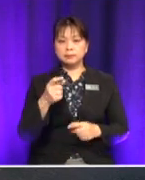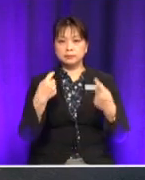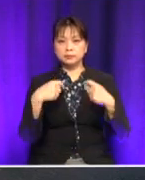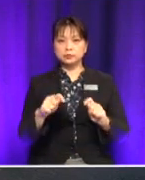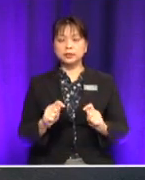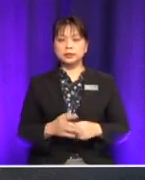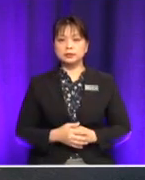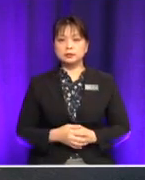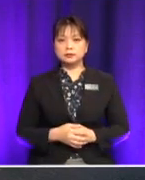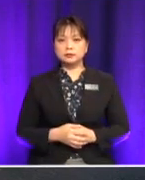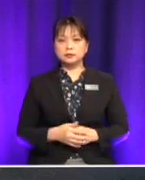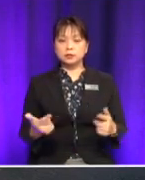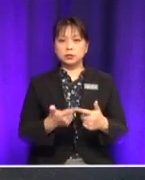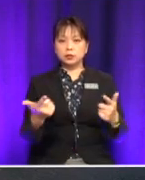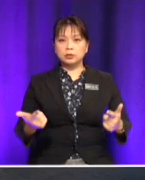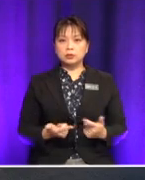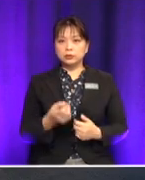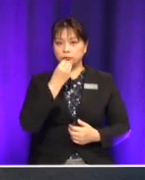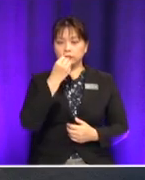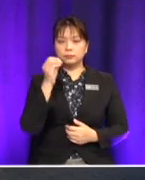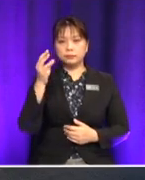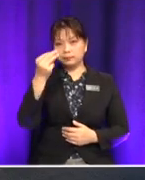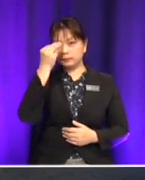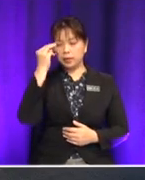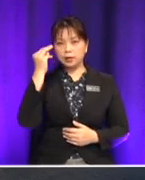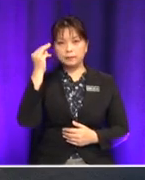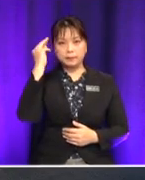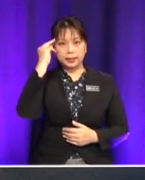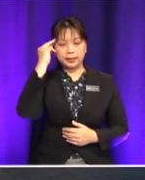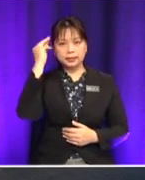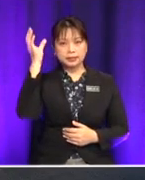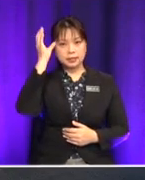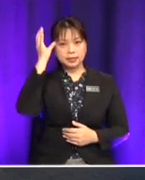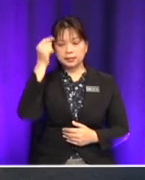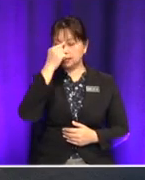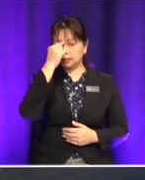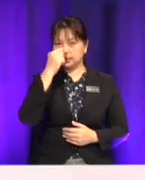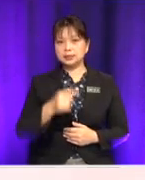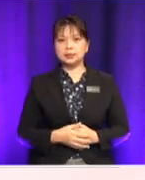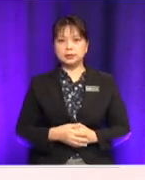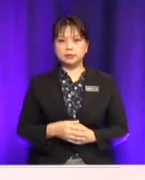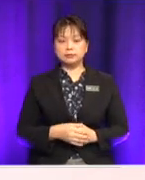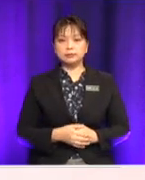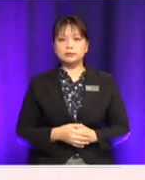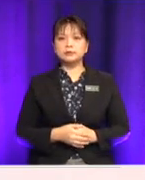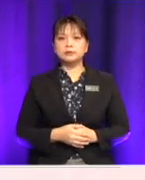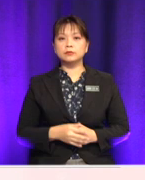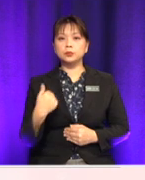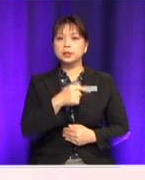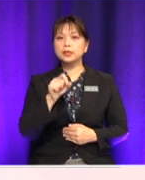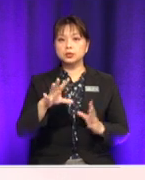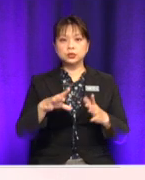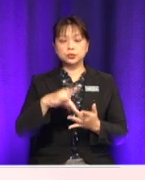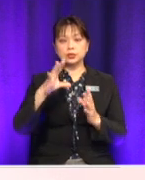local dishes, which reflect Malay, Chinese and Indian cuisine. We recommend nasi lemak, which is